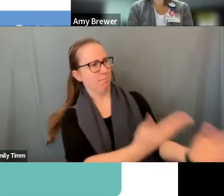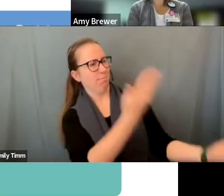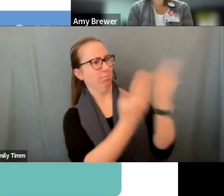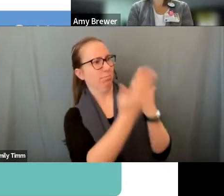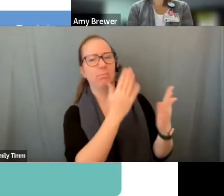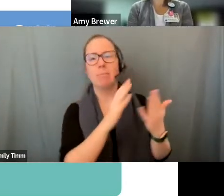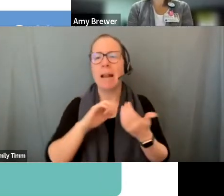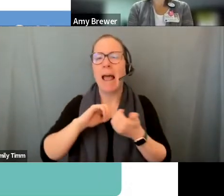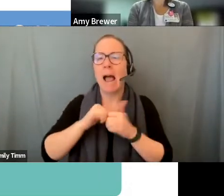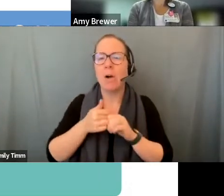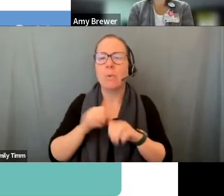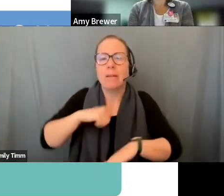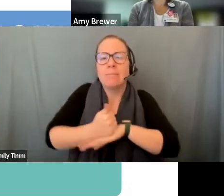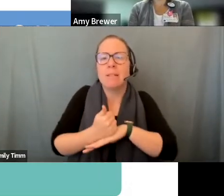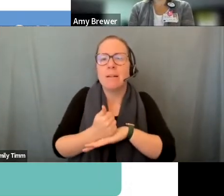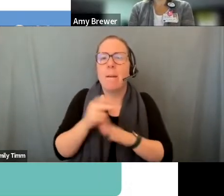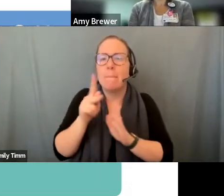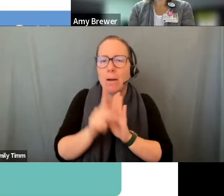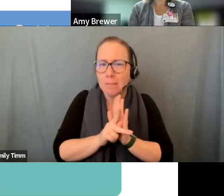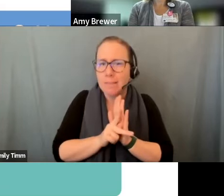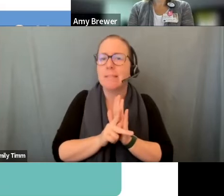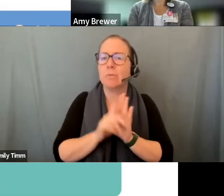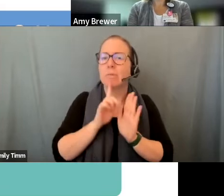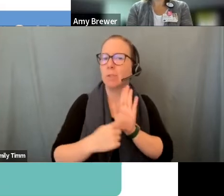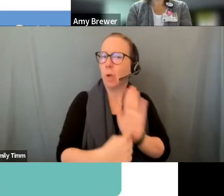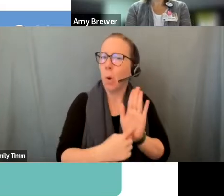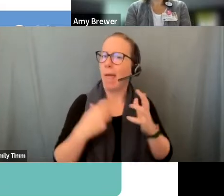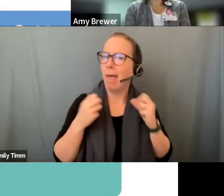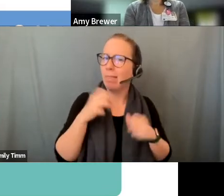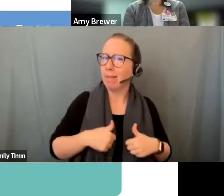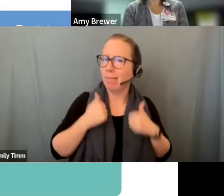really set the stage for what healthy life is?